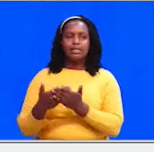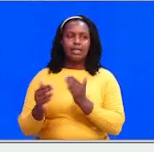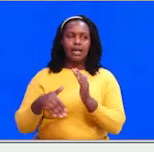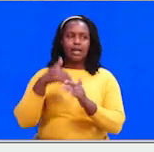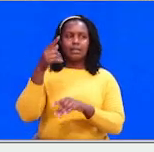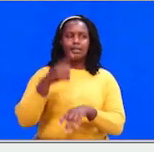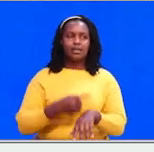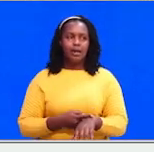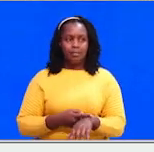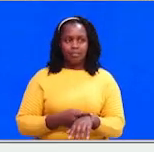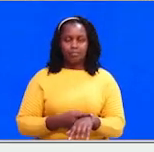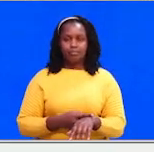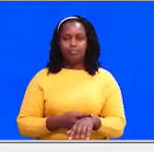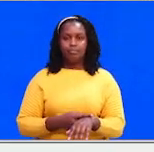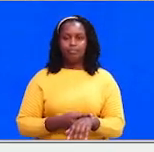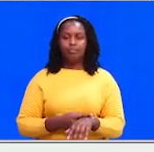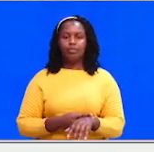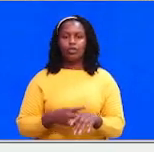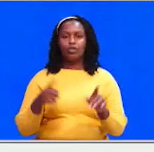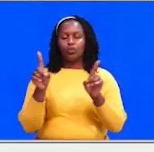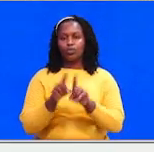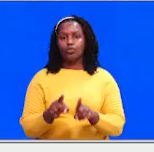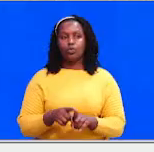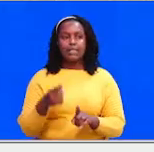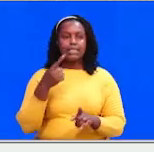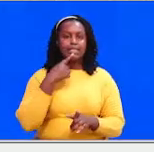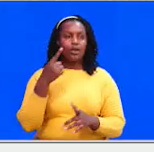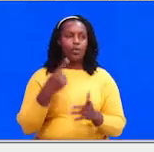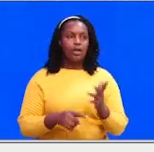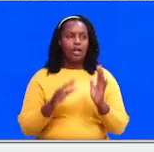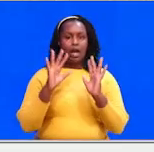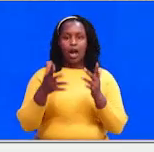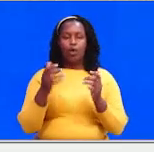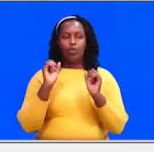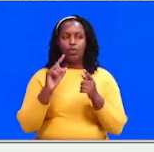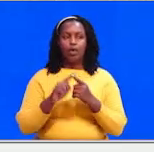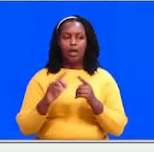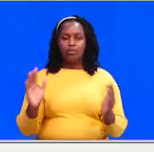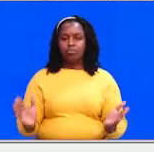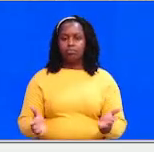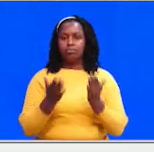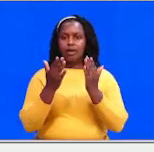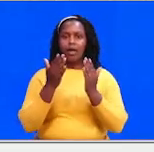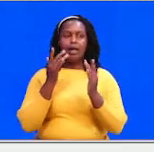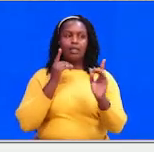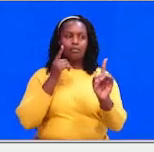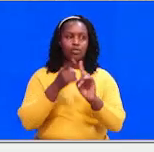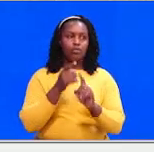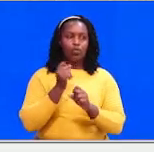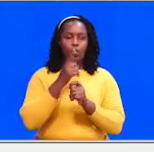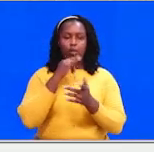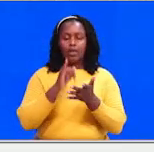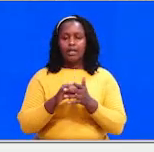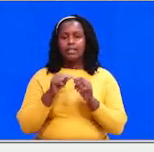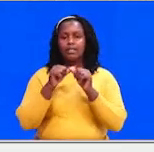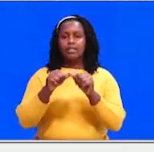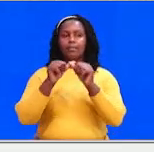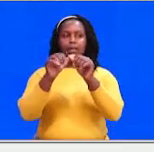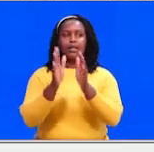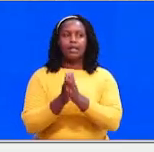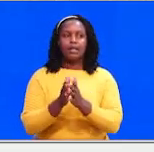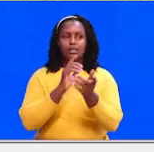all over again with somebody else. And of course, just highlighting their voice and amplifying their mission, which is to ensure sustainability is